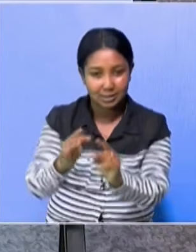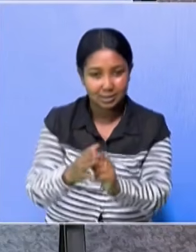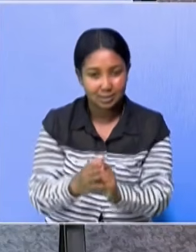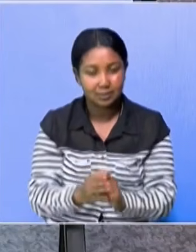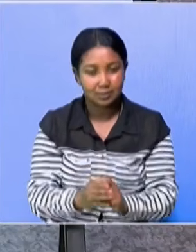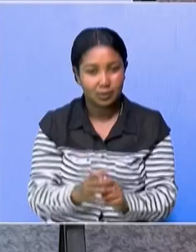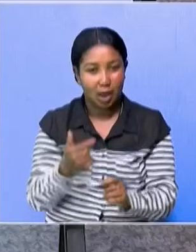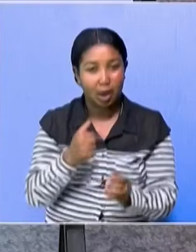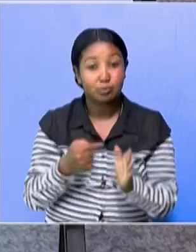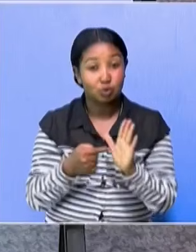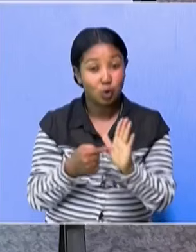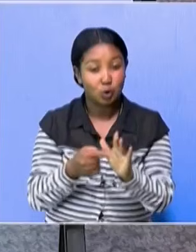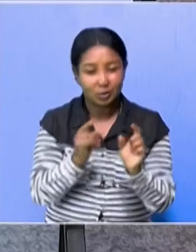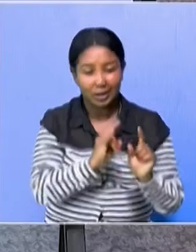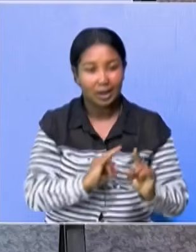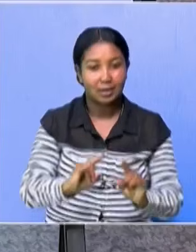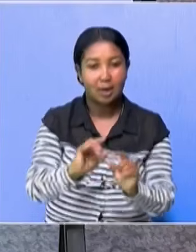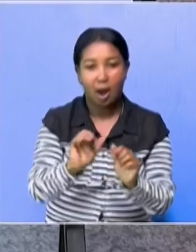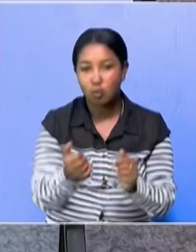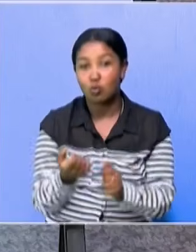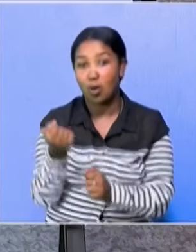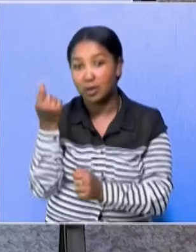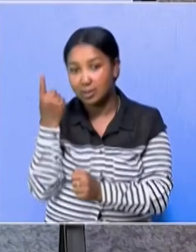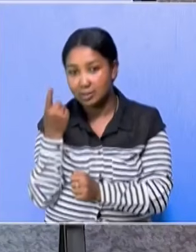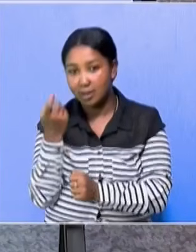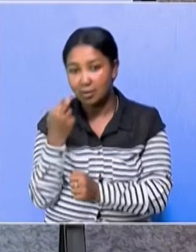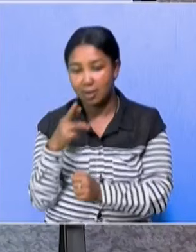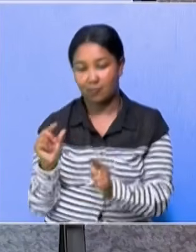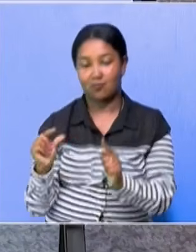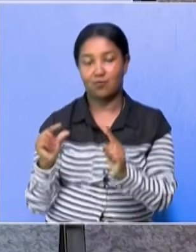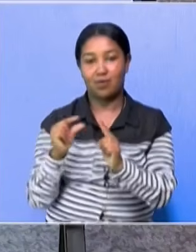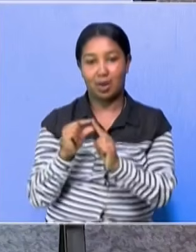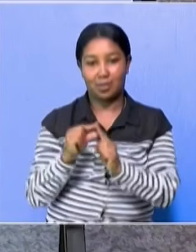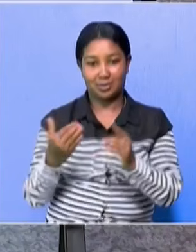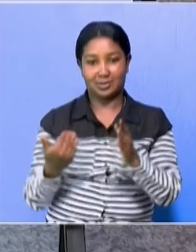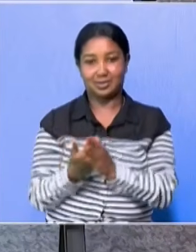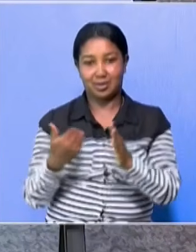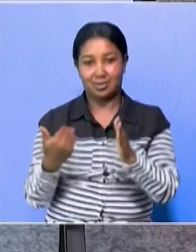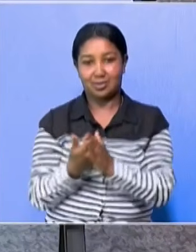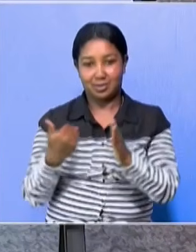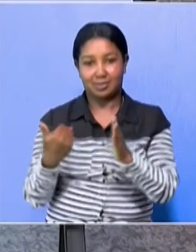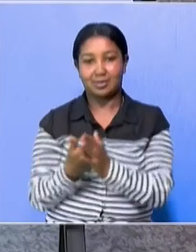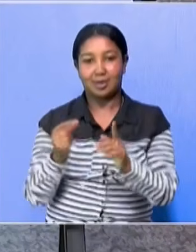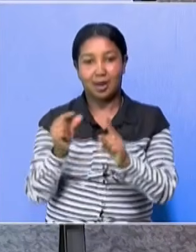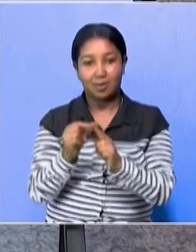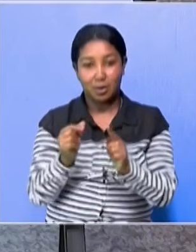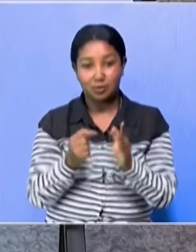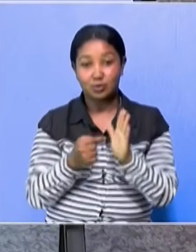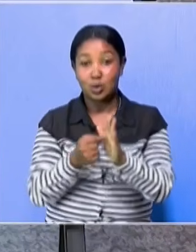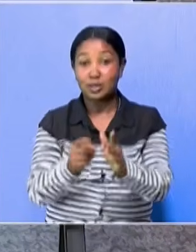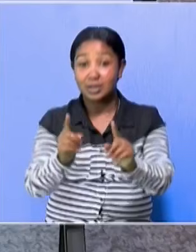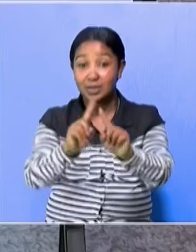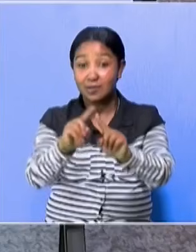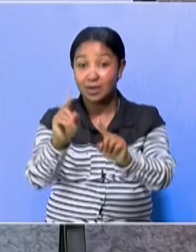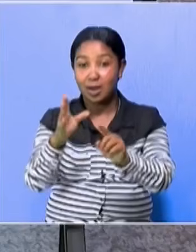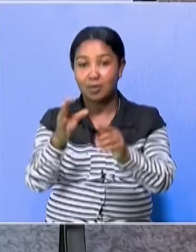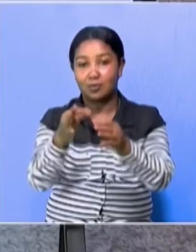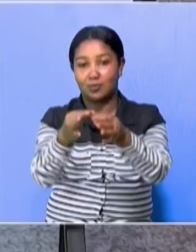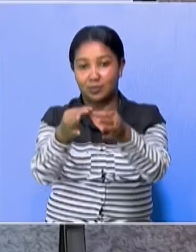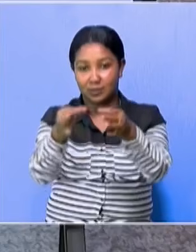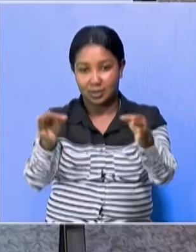going to show you that techniques, the way how to understand the vocabulary by showing different kinds of what?